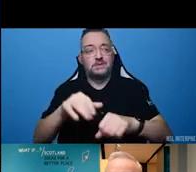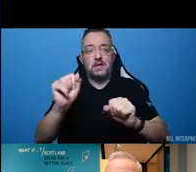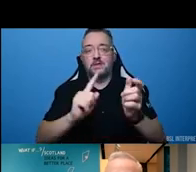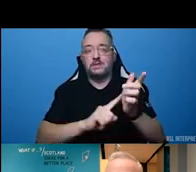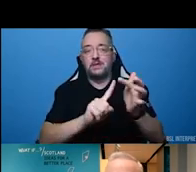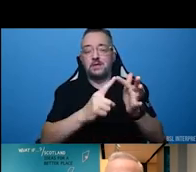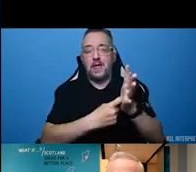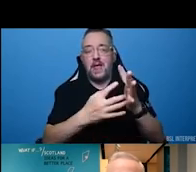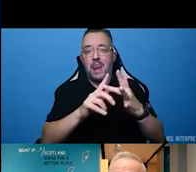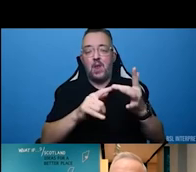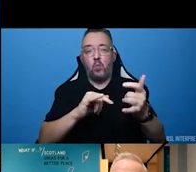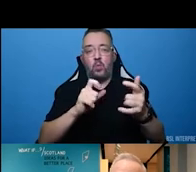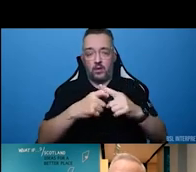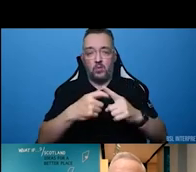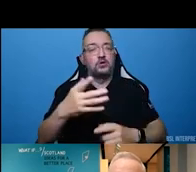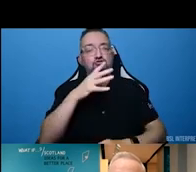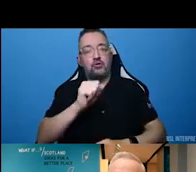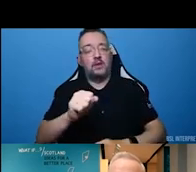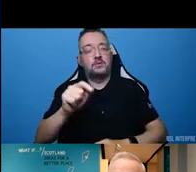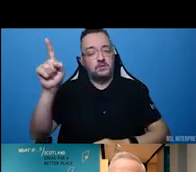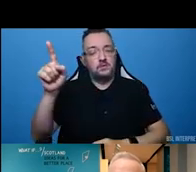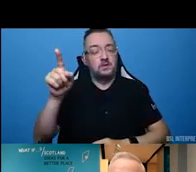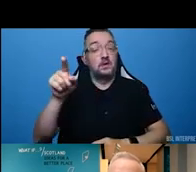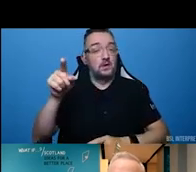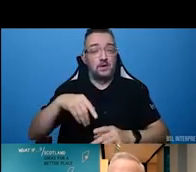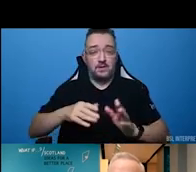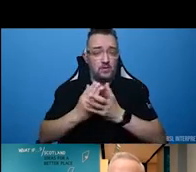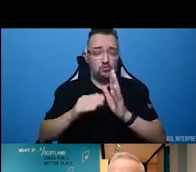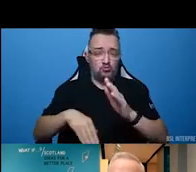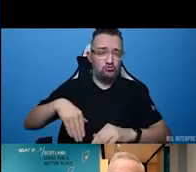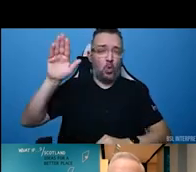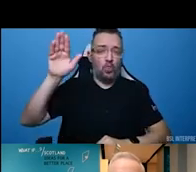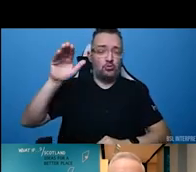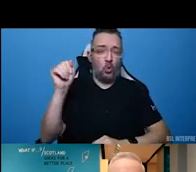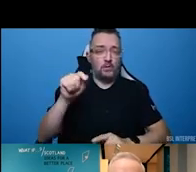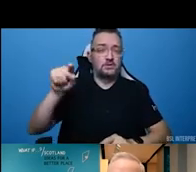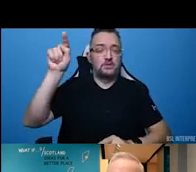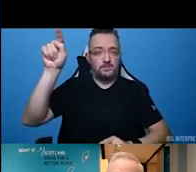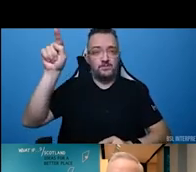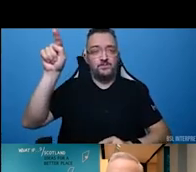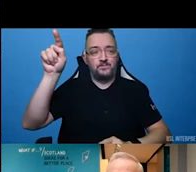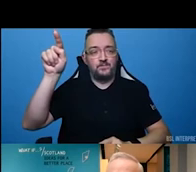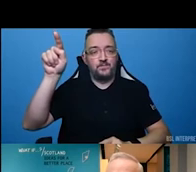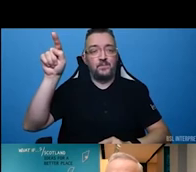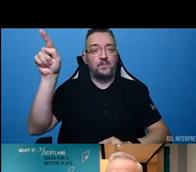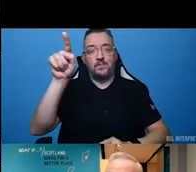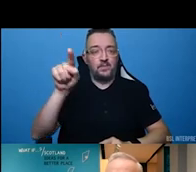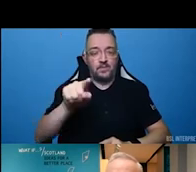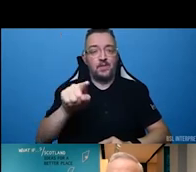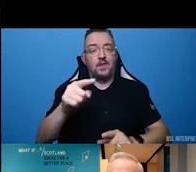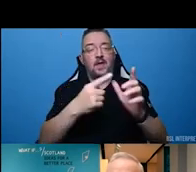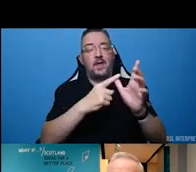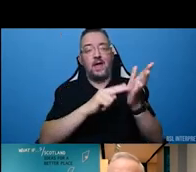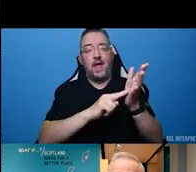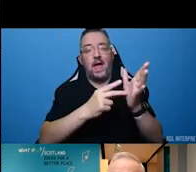in Shetland and in the very northern tip of Scotland in the UK. We went down to Annan in